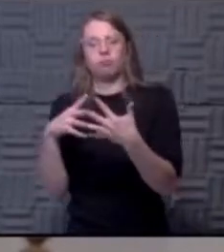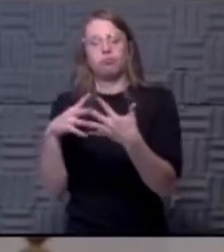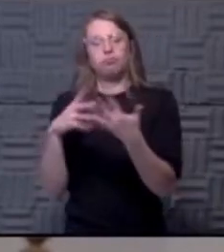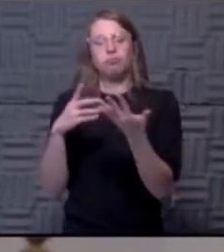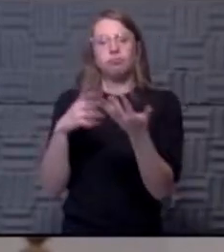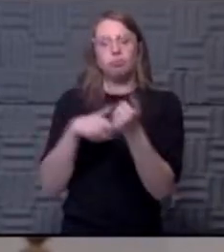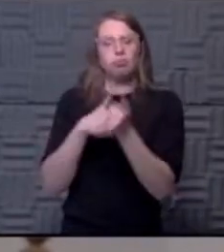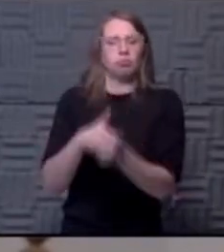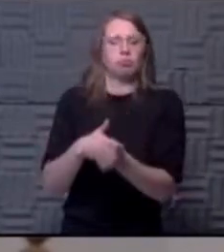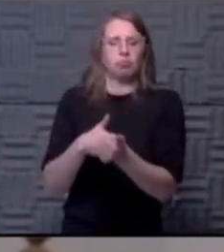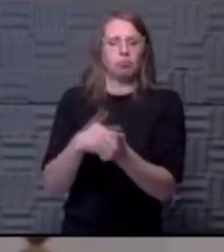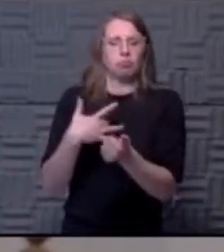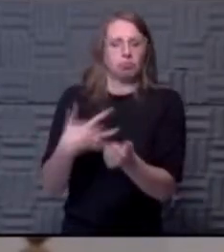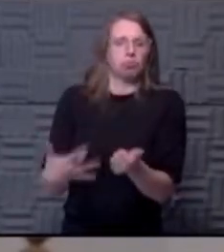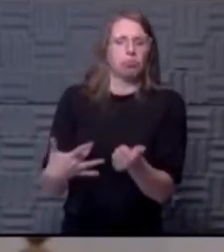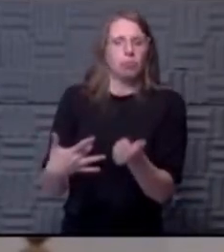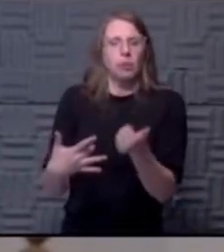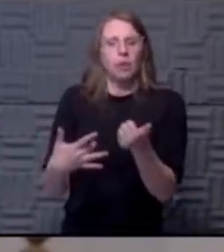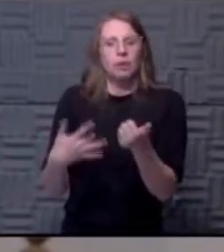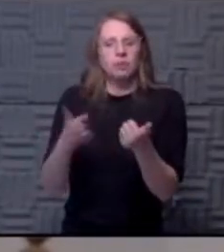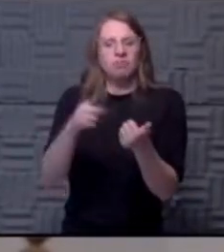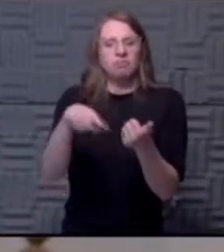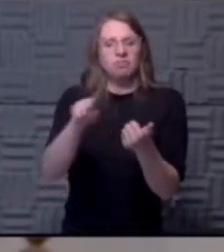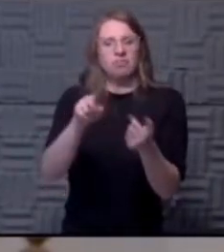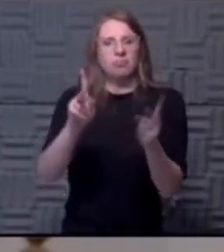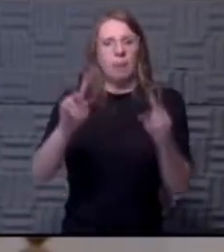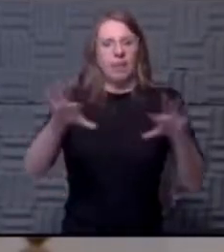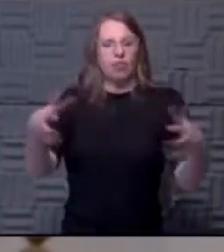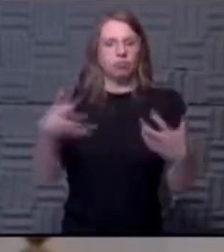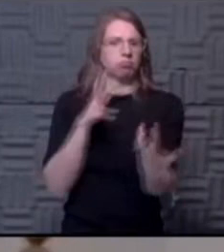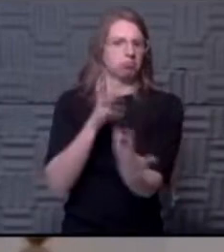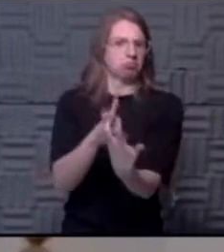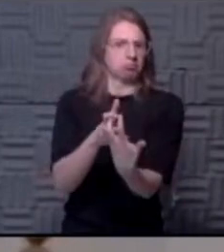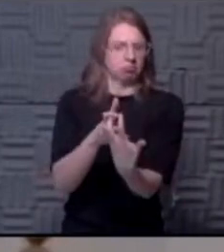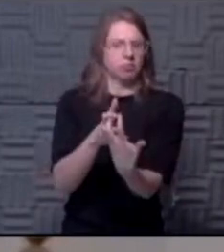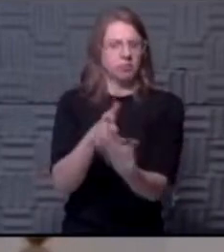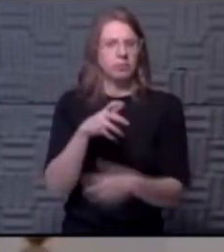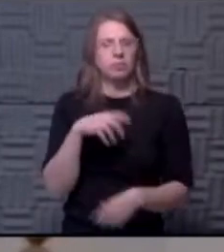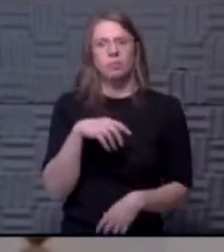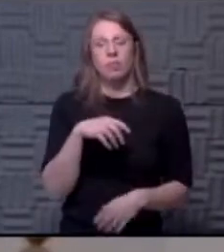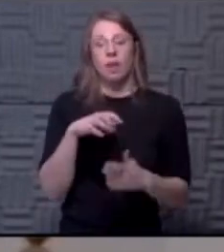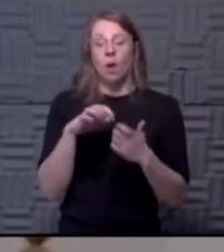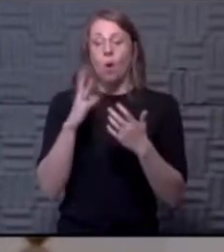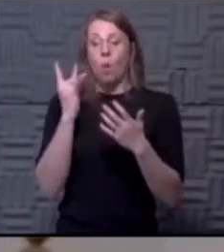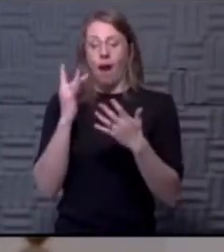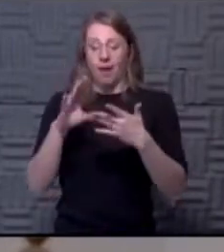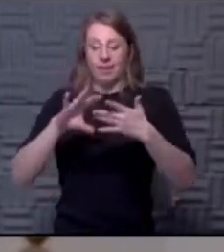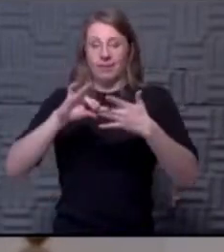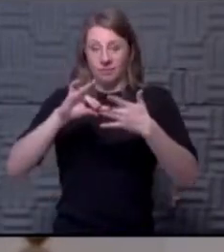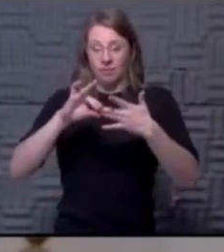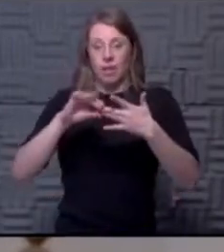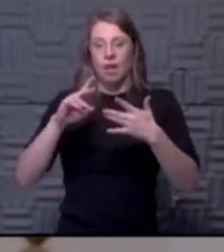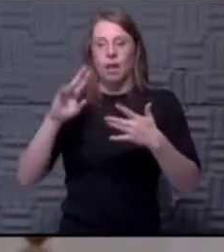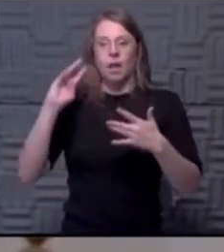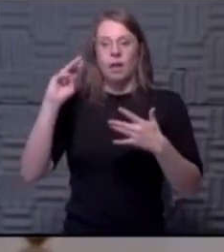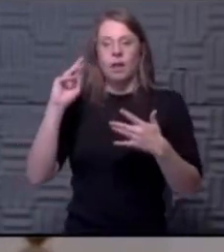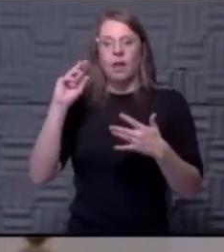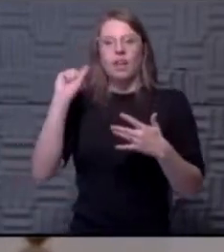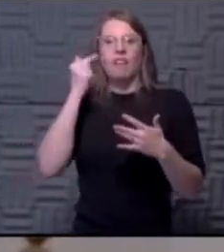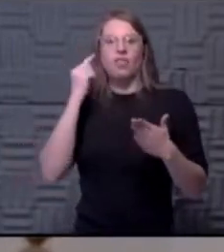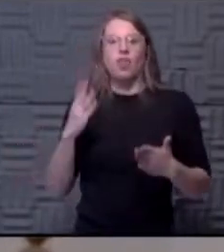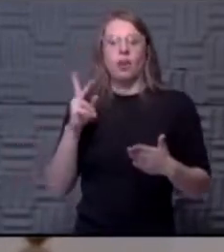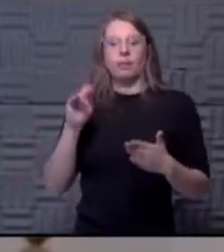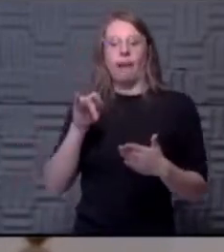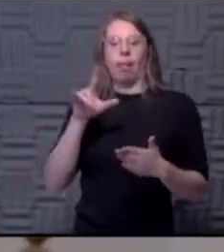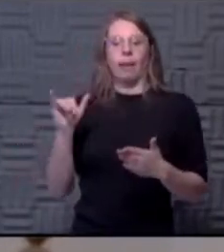served our people well. There is always the concern, and why did we combine, and why did Governor Kelly make the executive decision